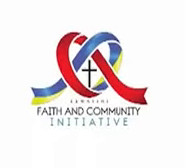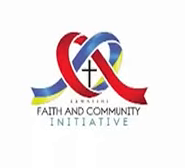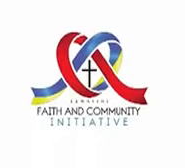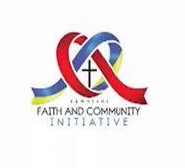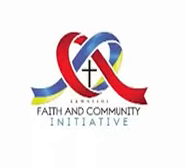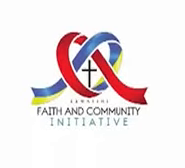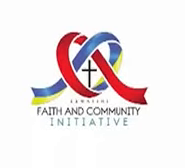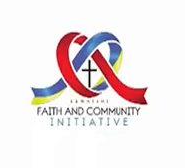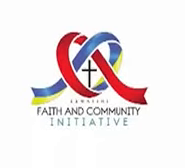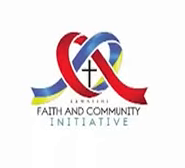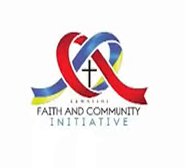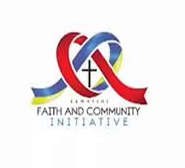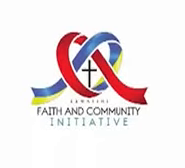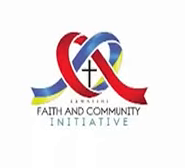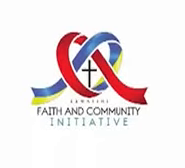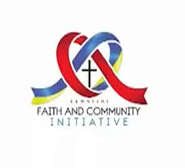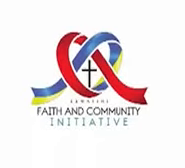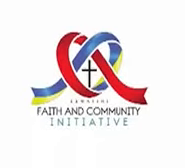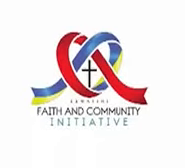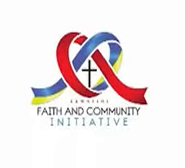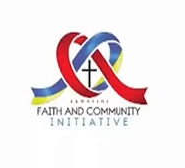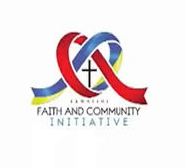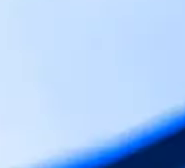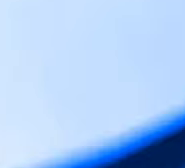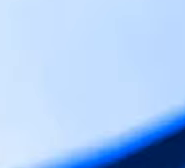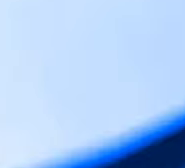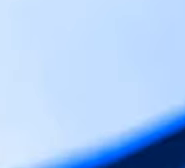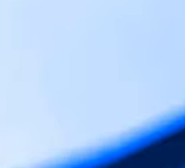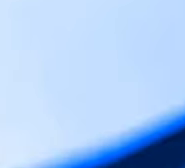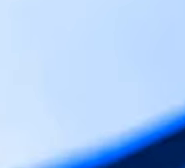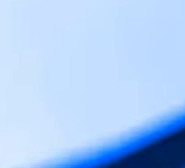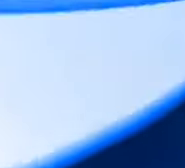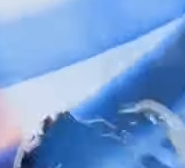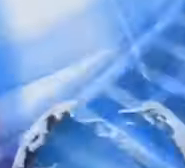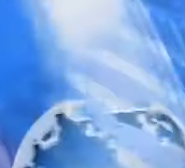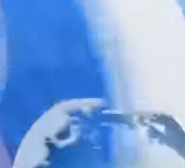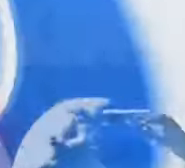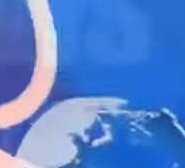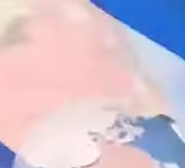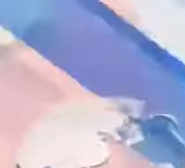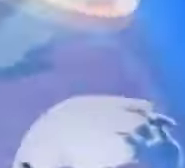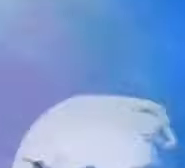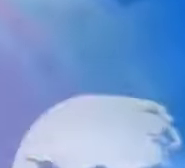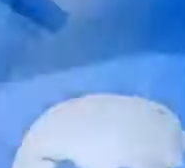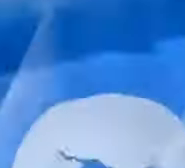na nature namhlabhlangene. NM.